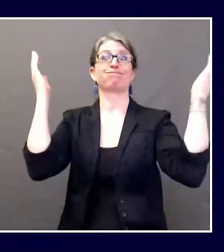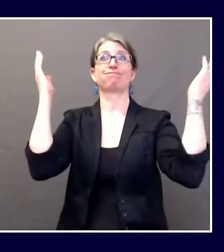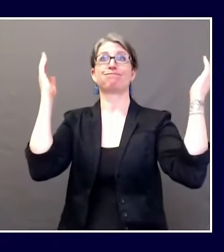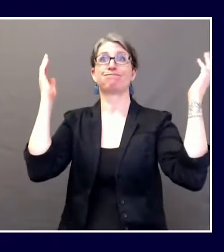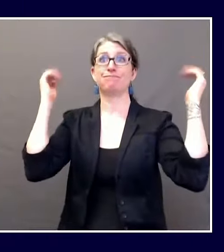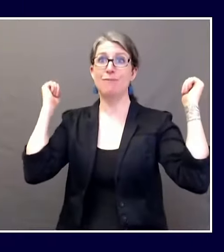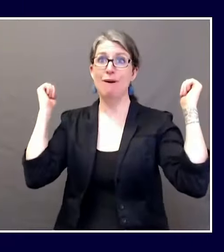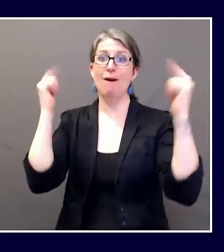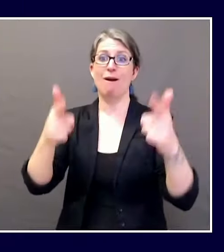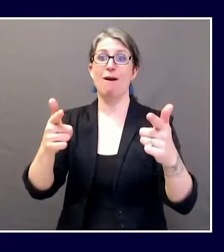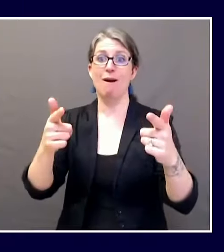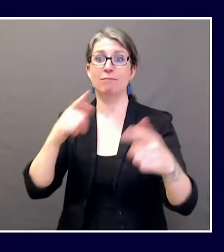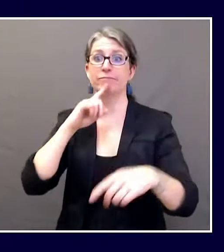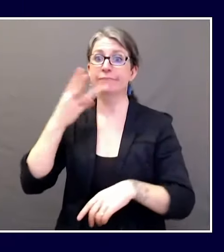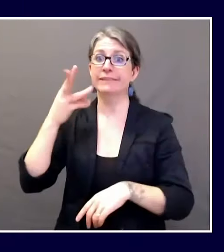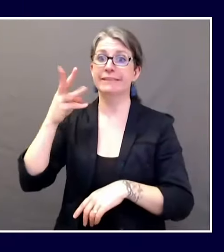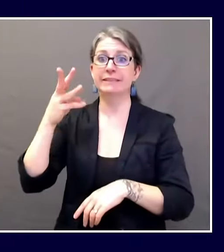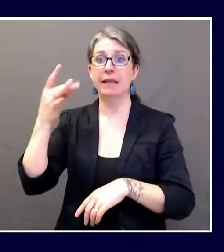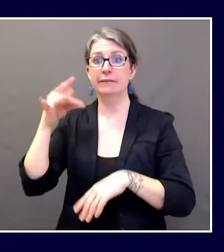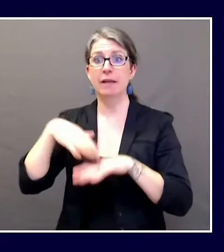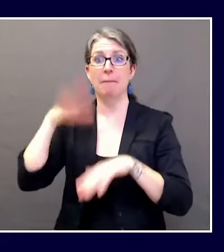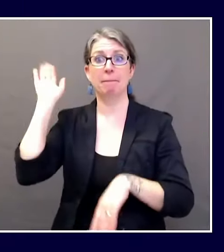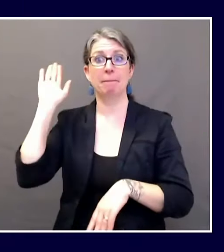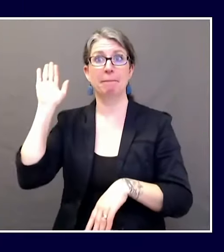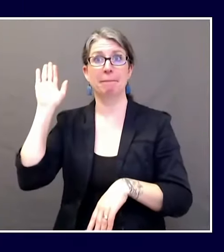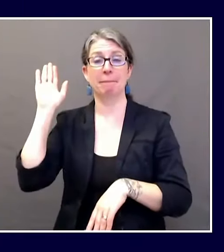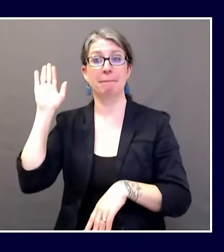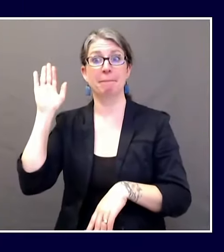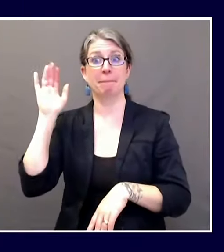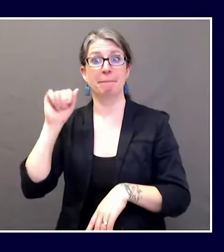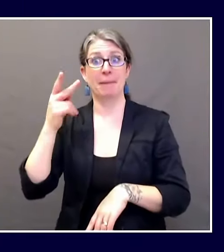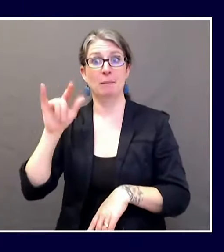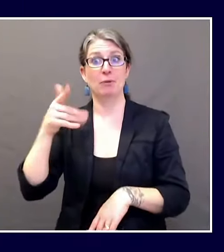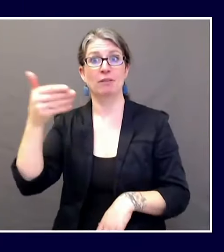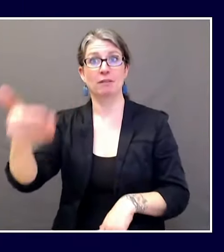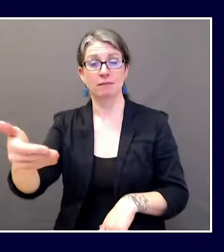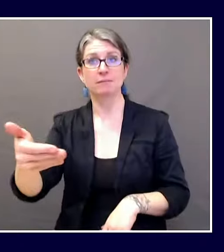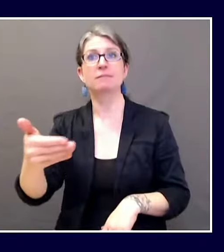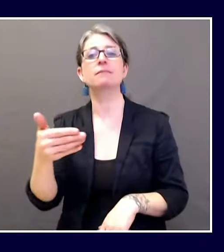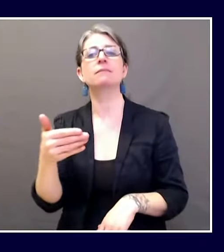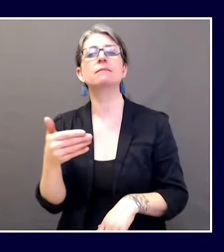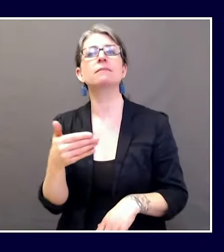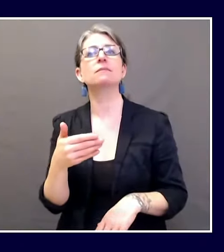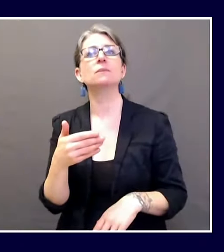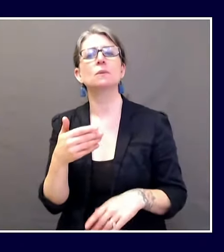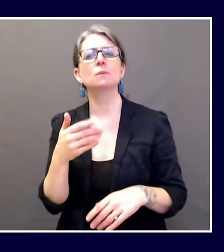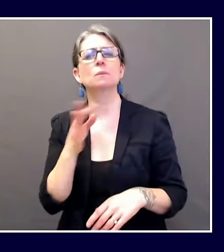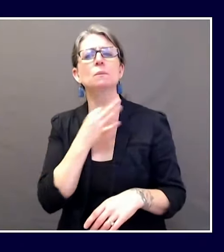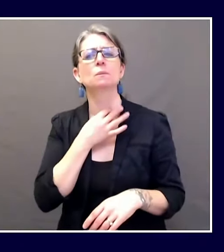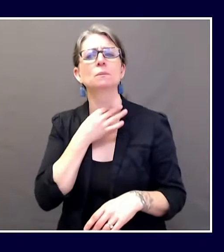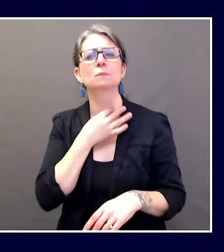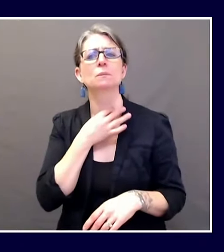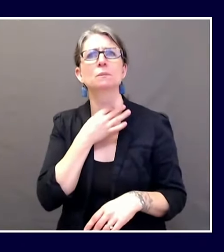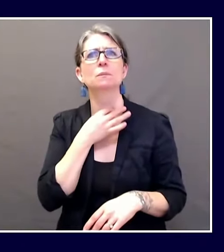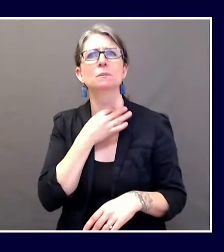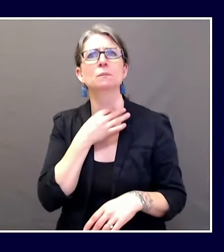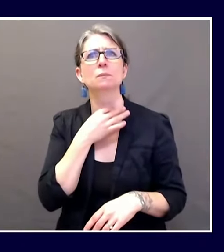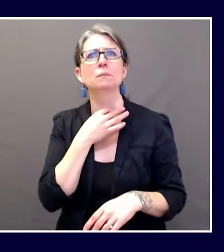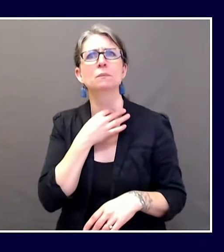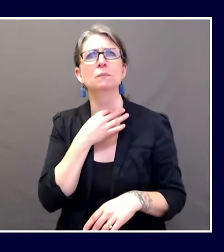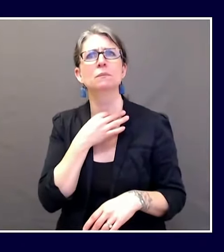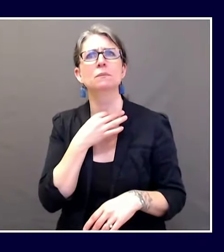if there are any plans at this point to target some of the people with underlying health conditions